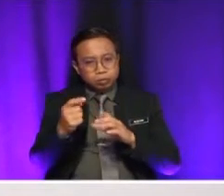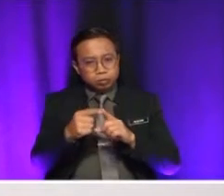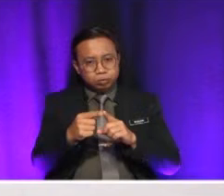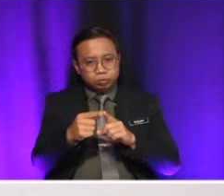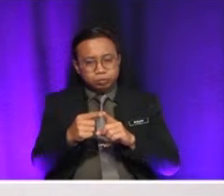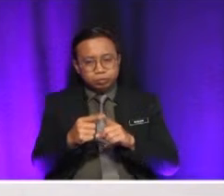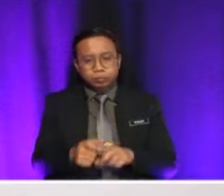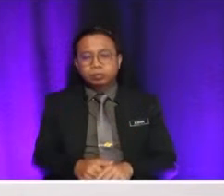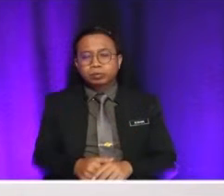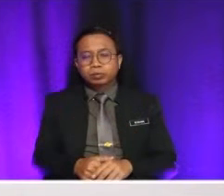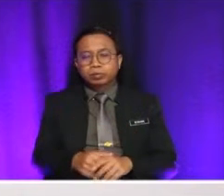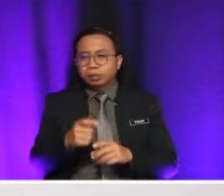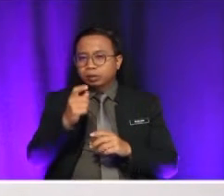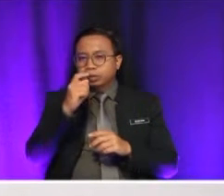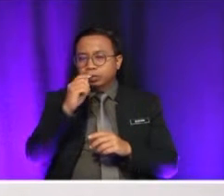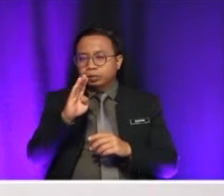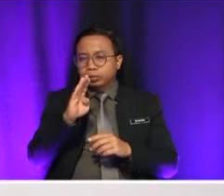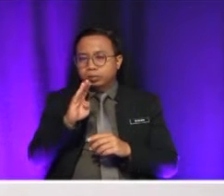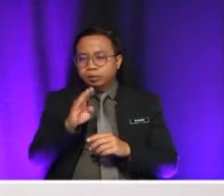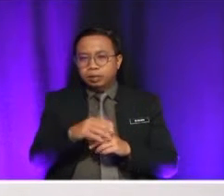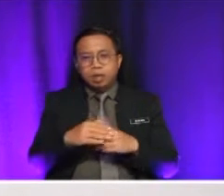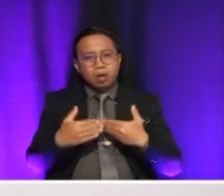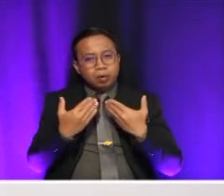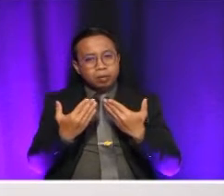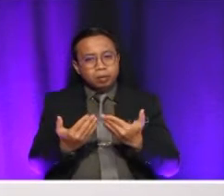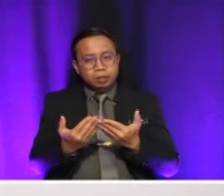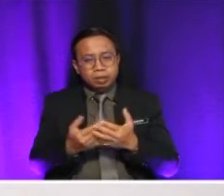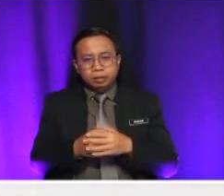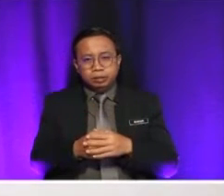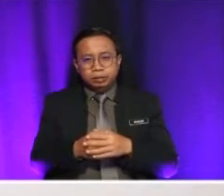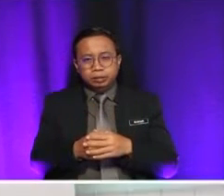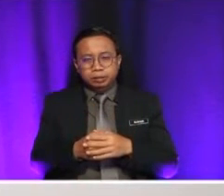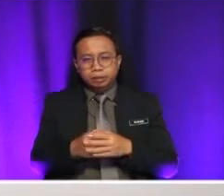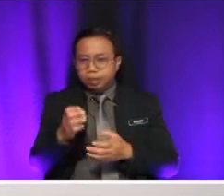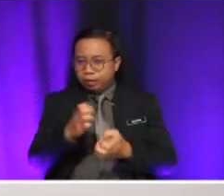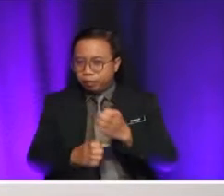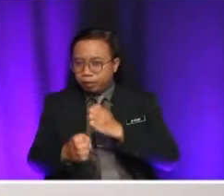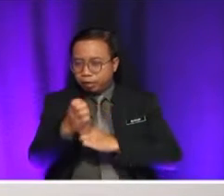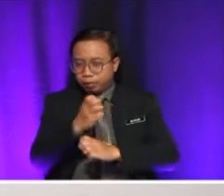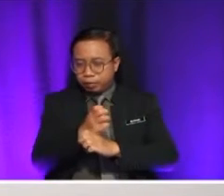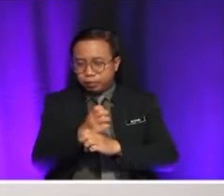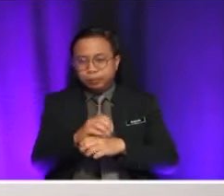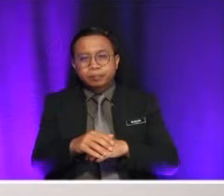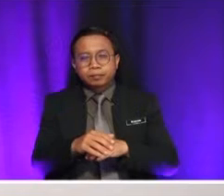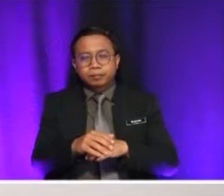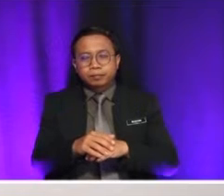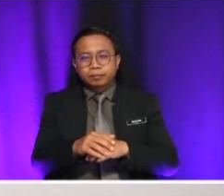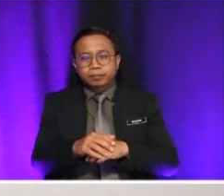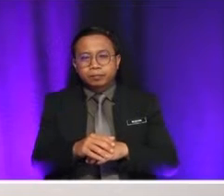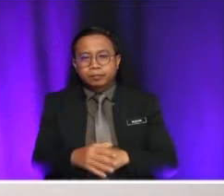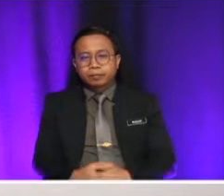quite dangerous. So the answer would be these, however, are harmful to the environment and kill nearly 2 million people a